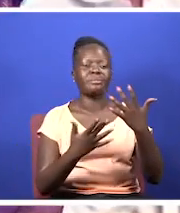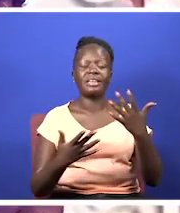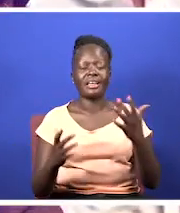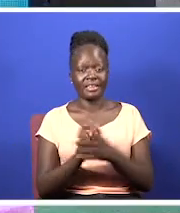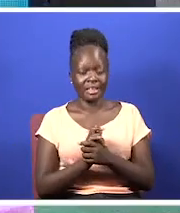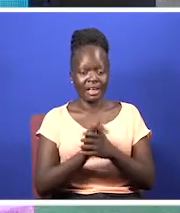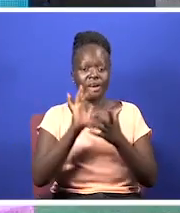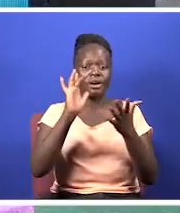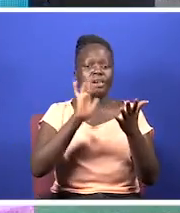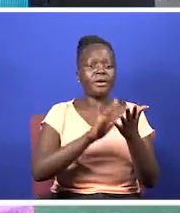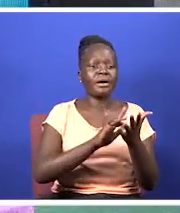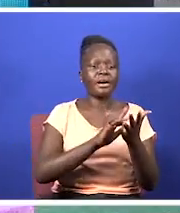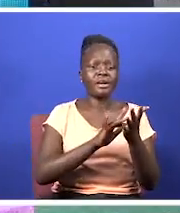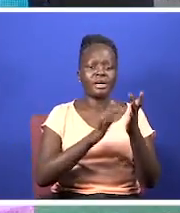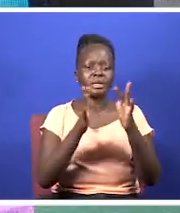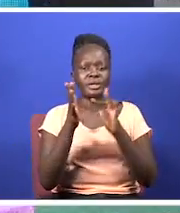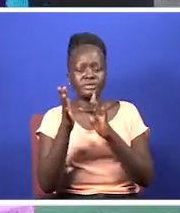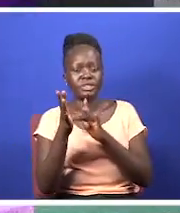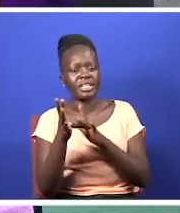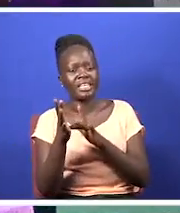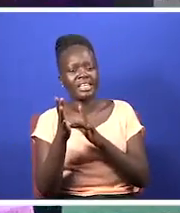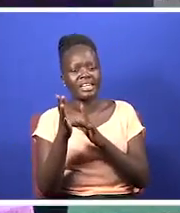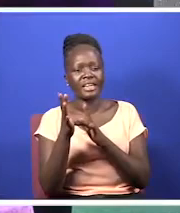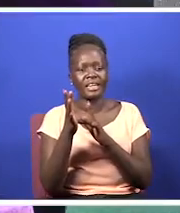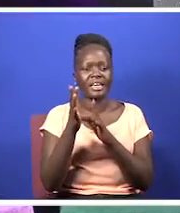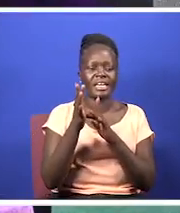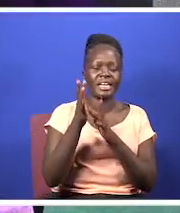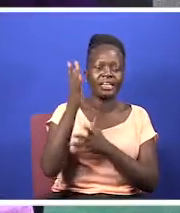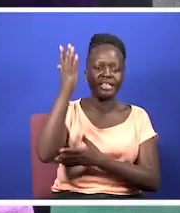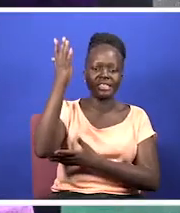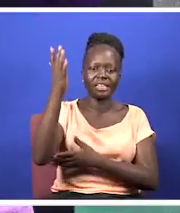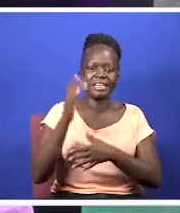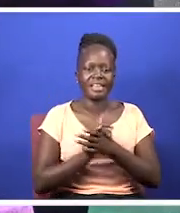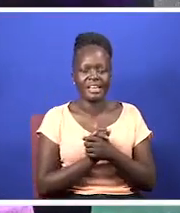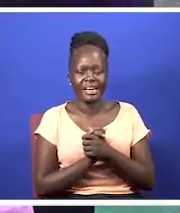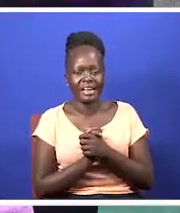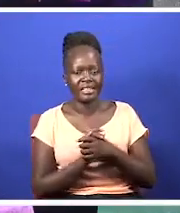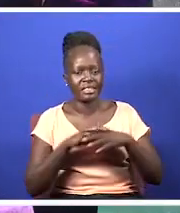All the blood of Jesus.